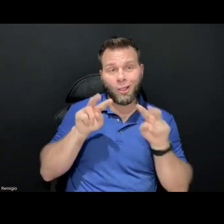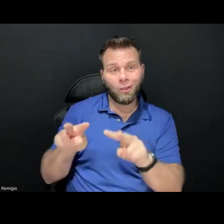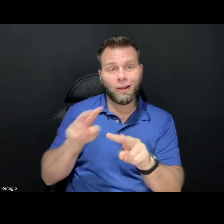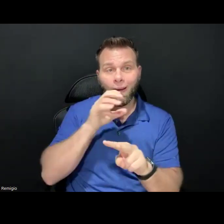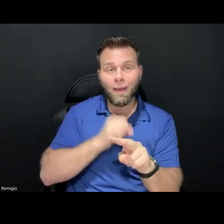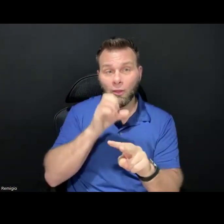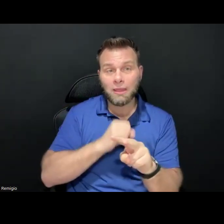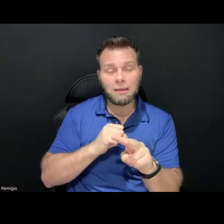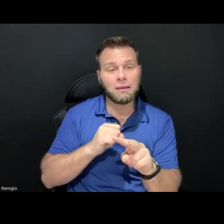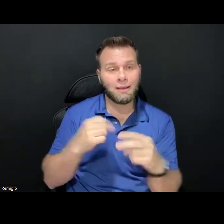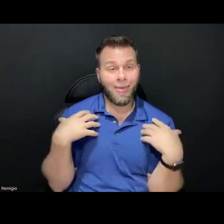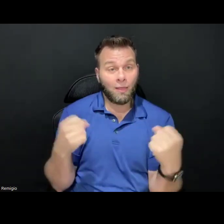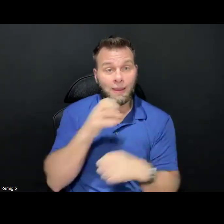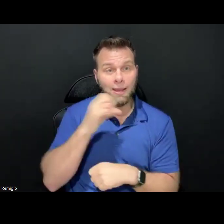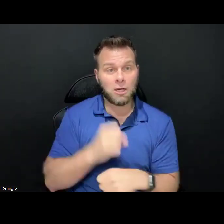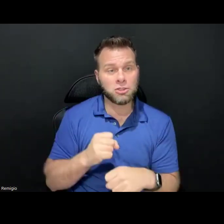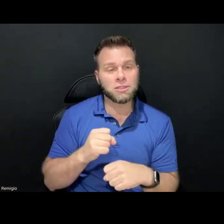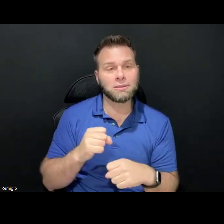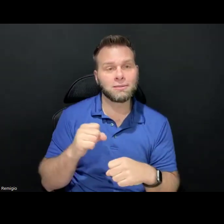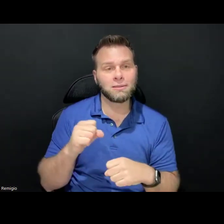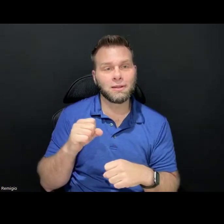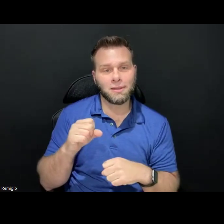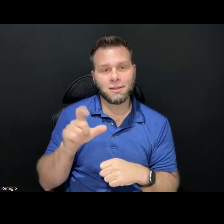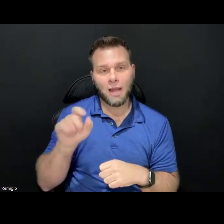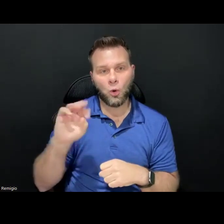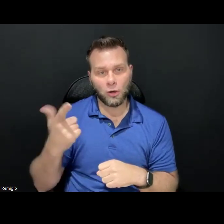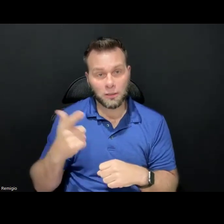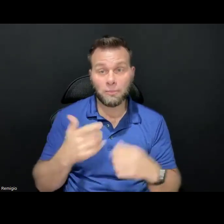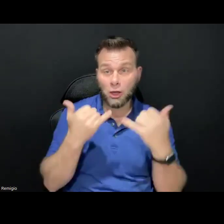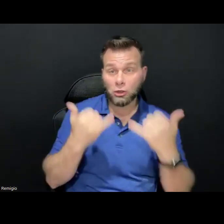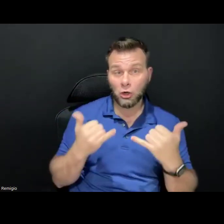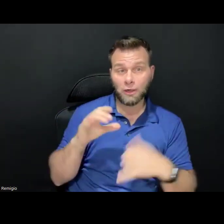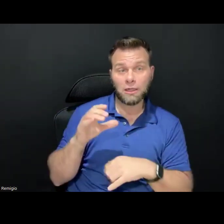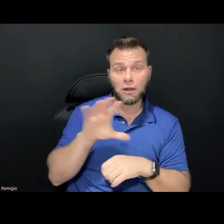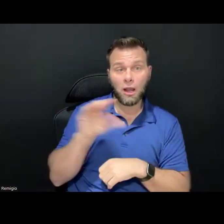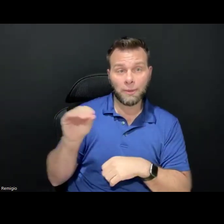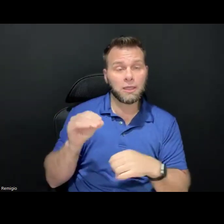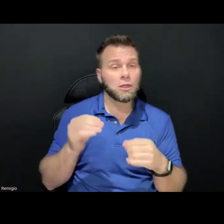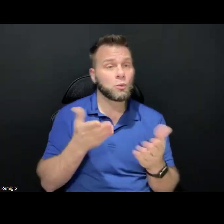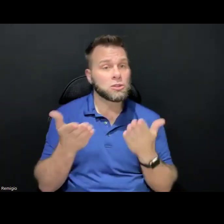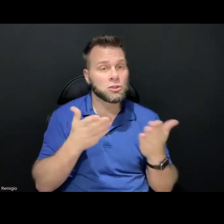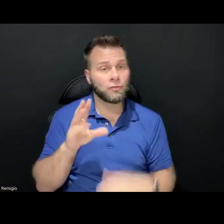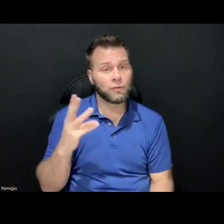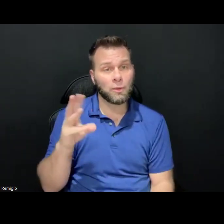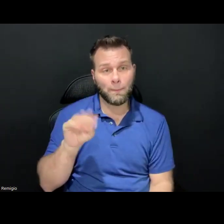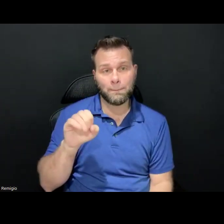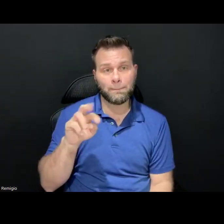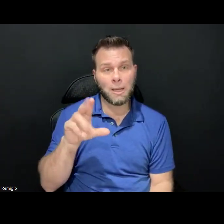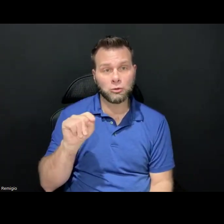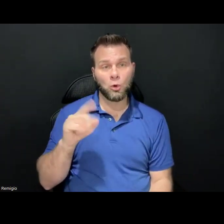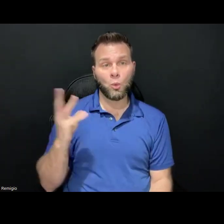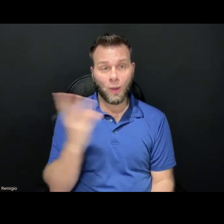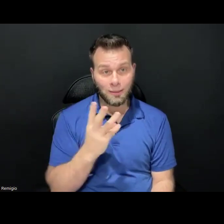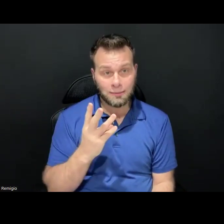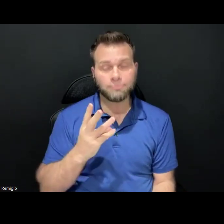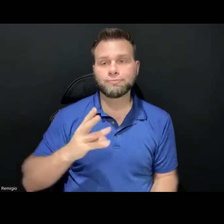healthyagingdatareports.org. So May 1st is the release date for that. My current foundation, we serve Metro West, and we are an